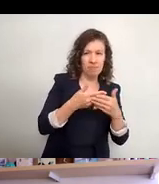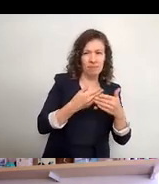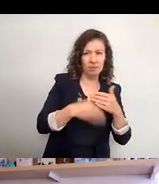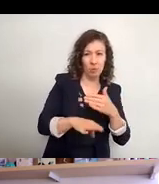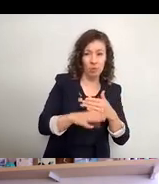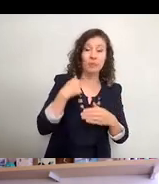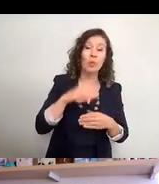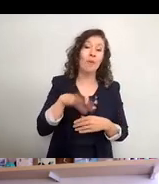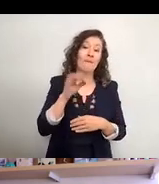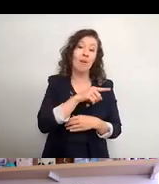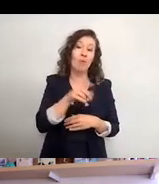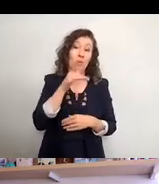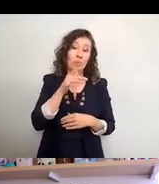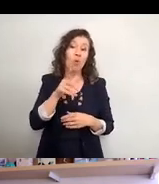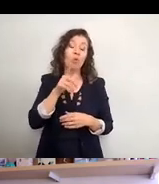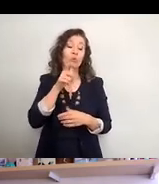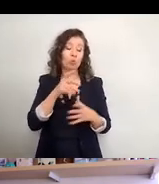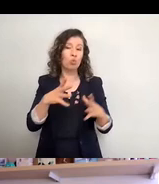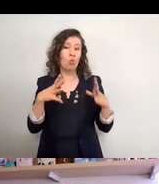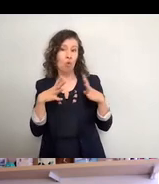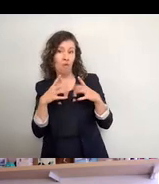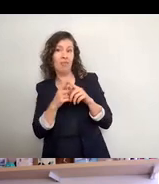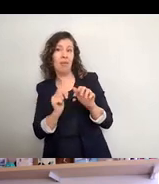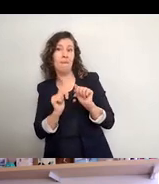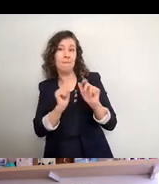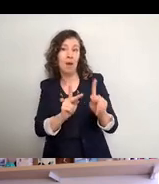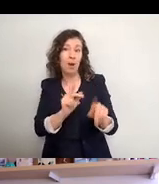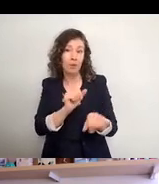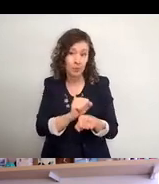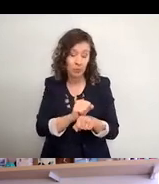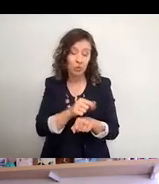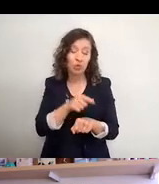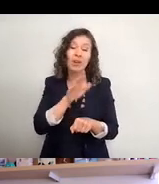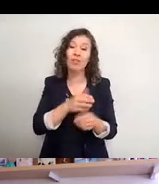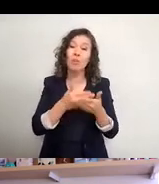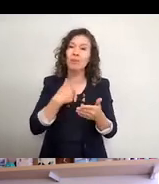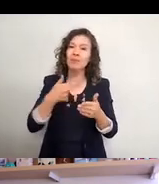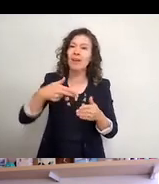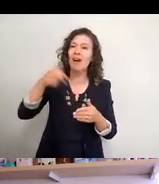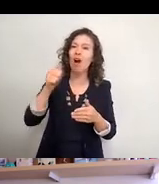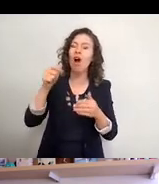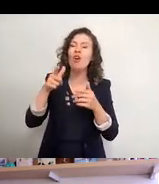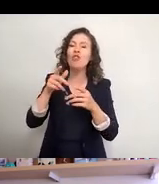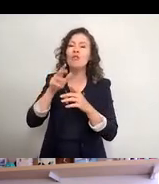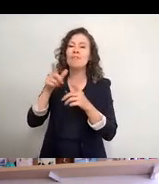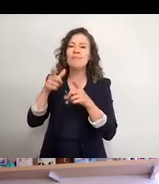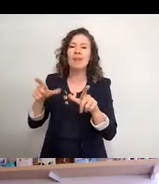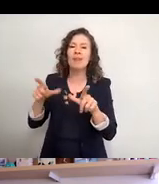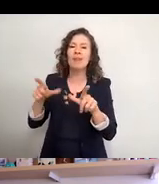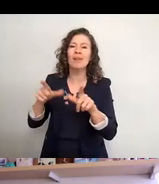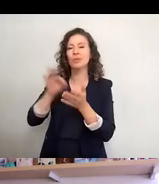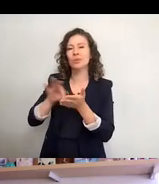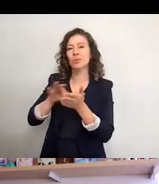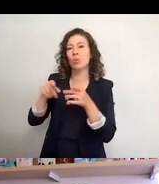work at some point after giving birth had infants who had higher linguistic scores during toddlerhood than mothers that did